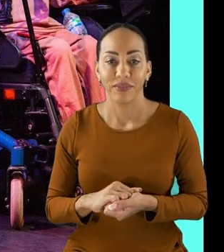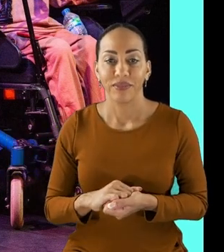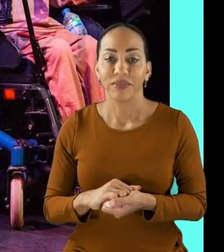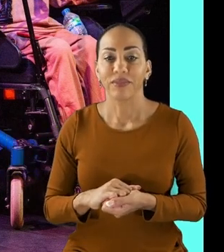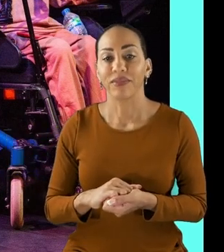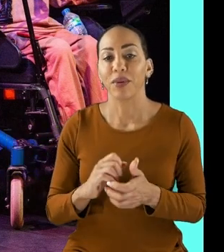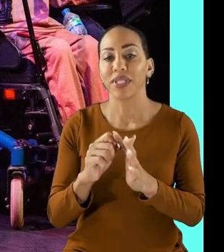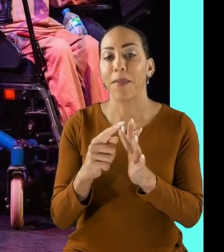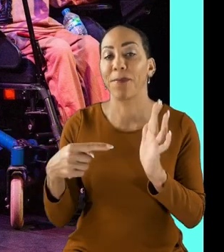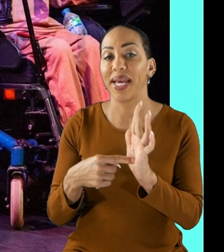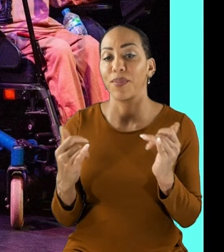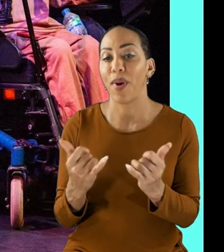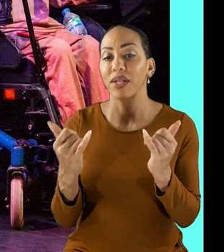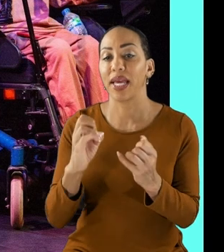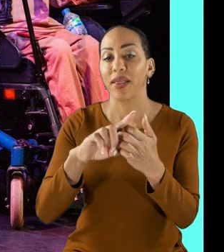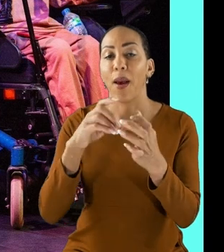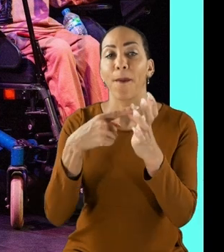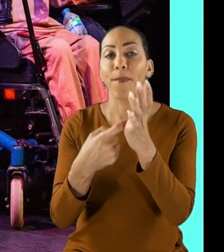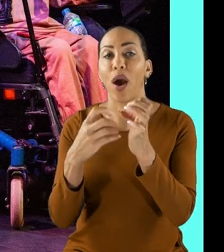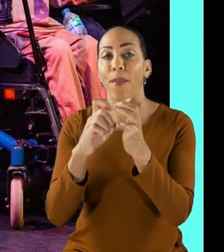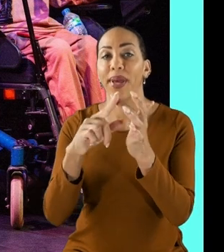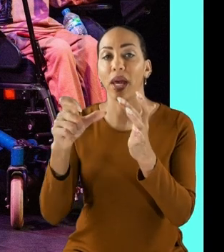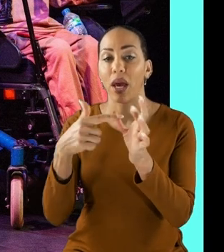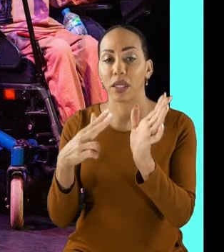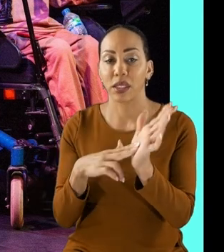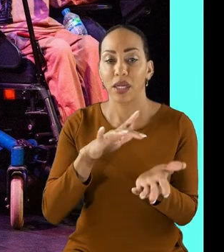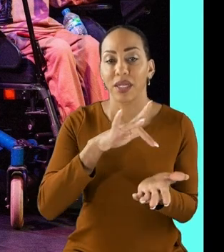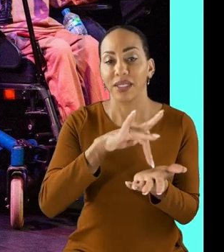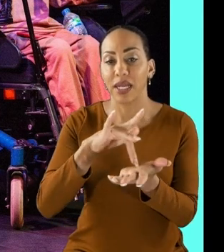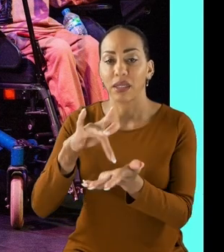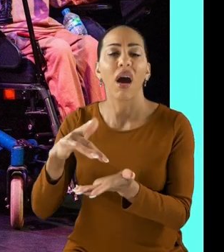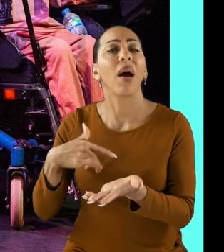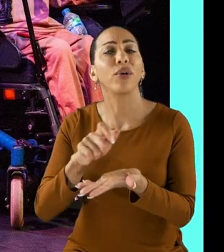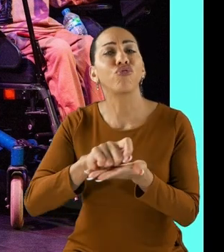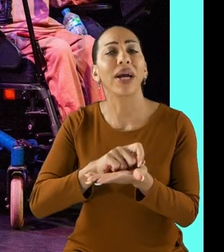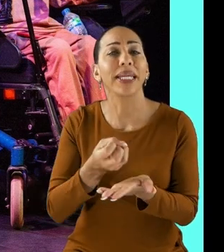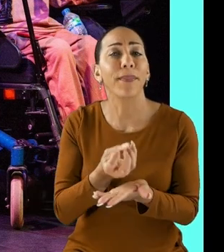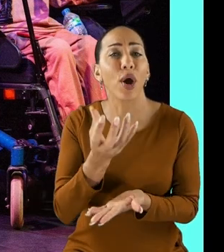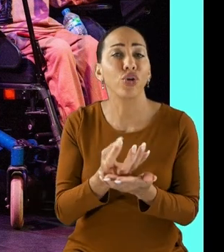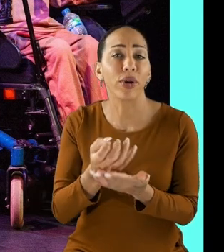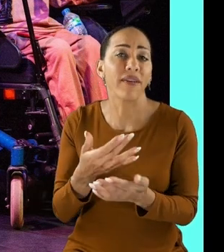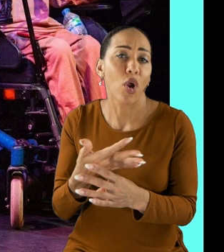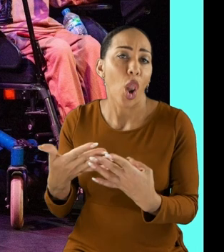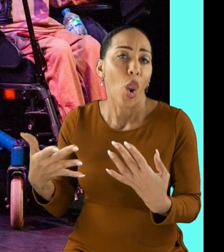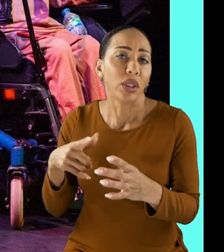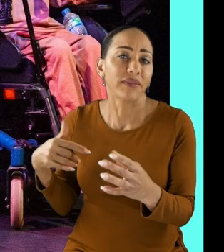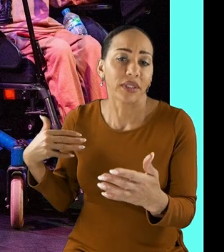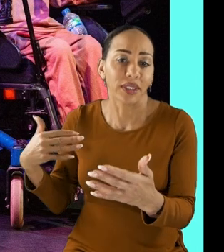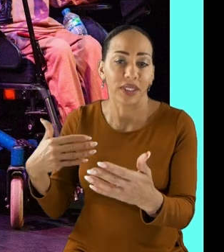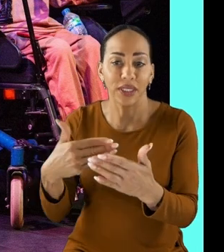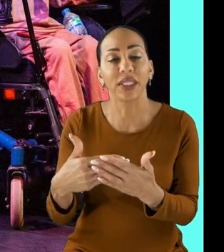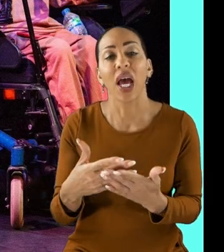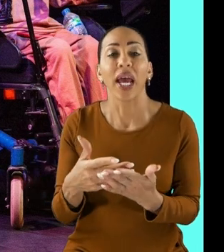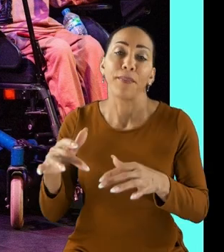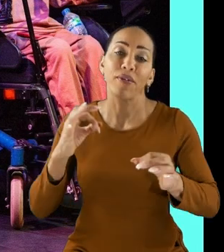pit party at the Barbican Centre. I had been writing poetry for a number of years. I'd performed poetry there a couple of